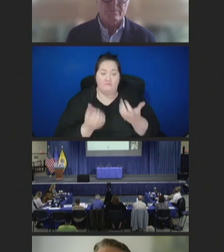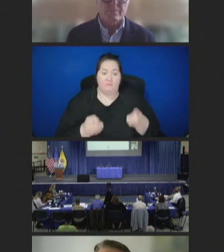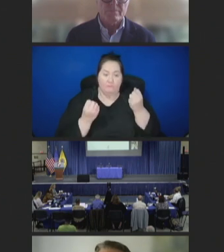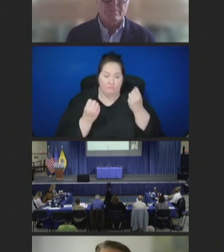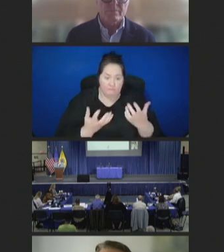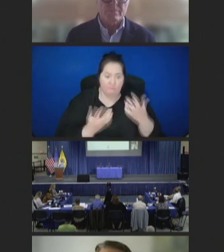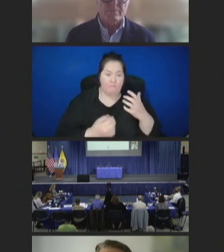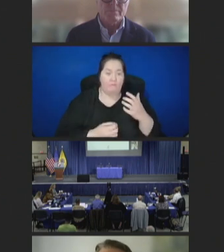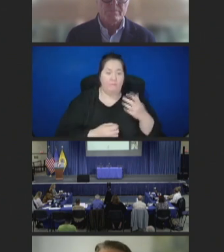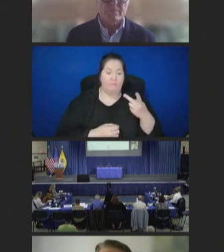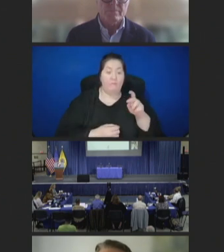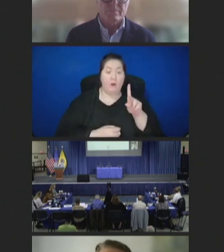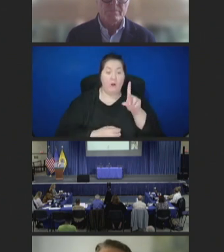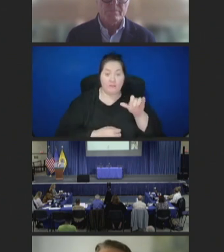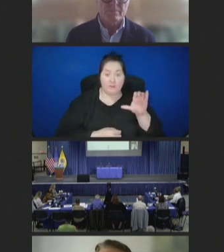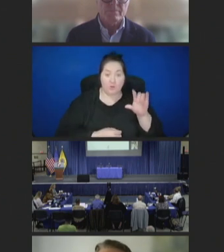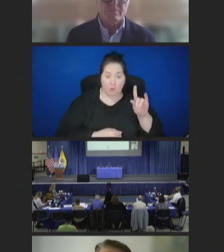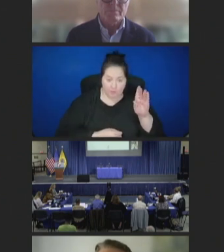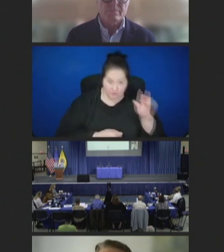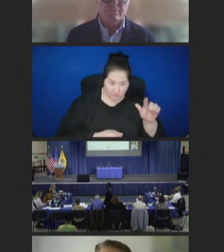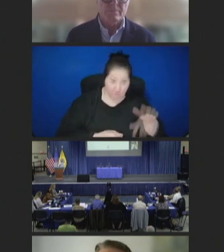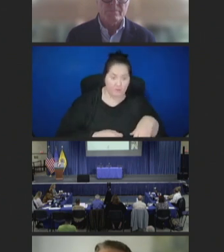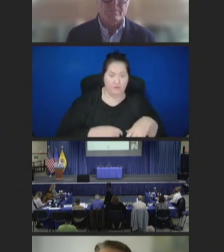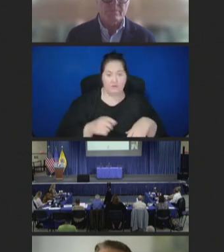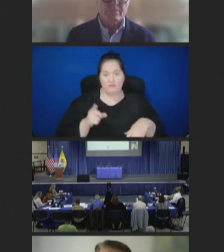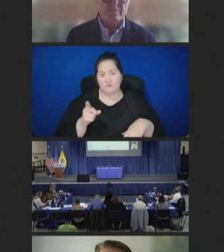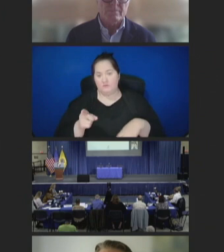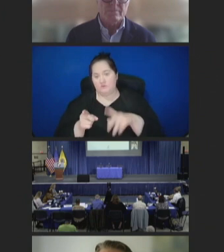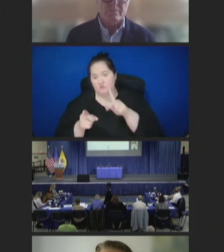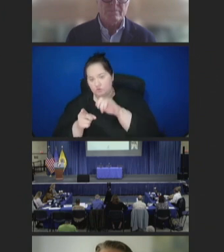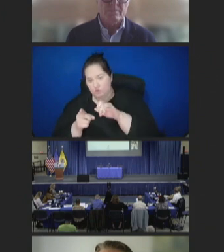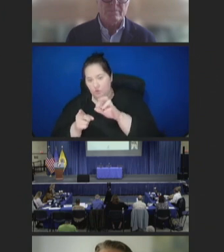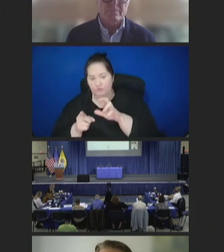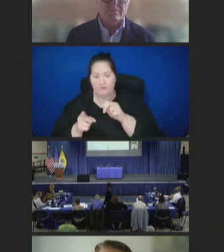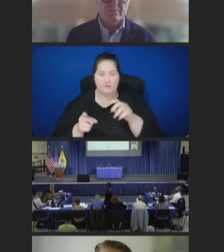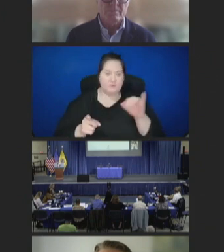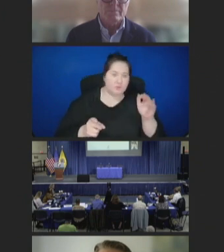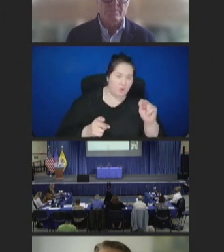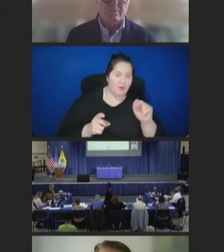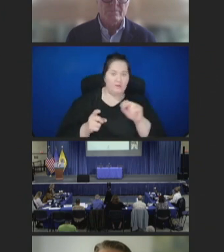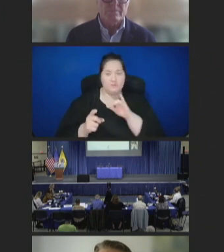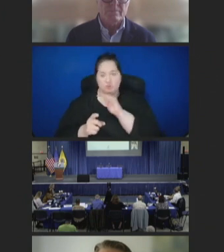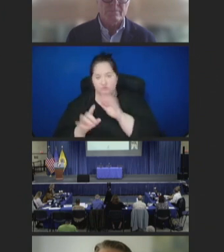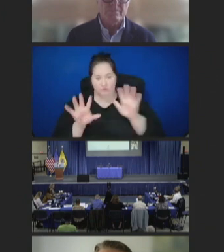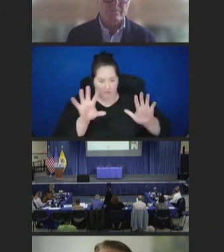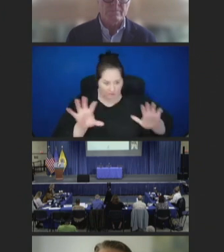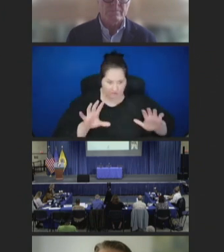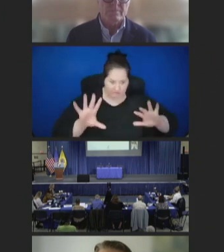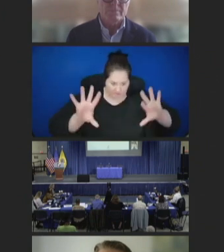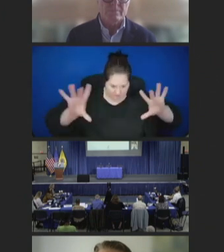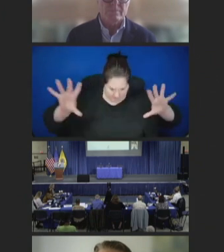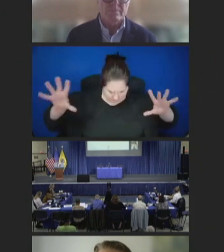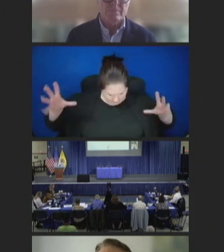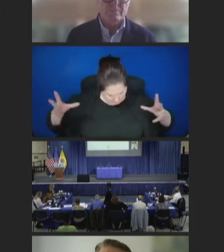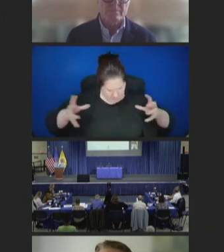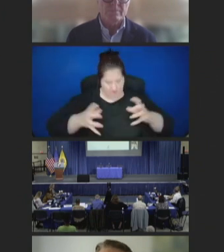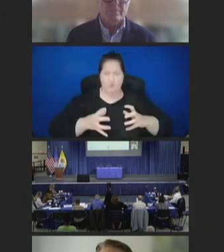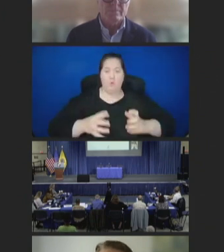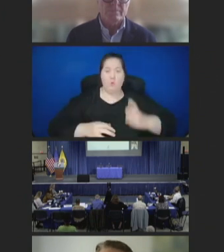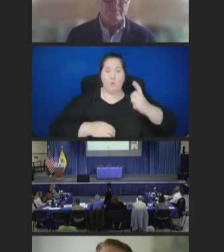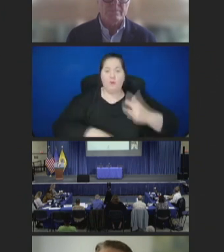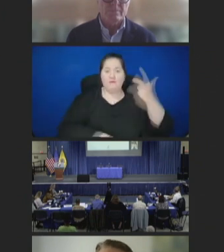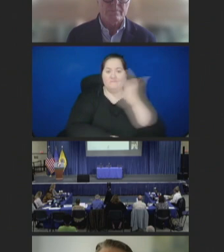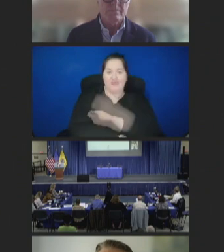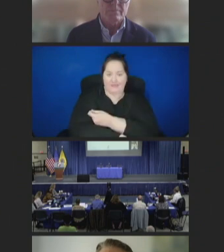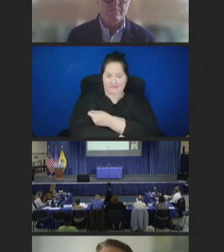is what we are doing, Torben is working on one, John is working on that, Chris is working, by combining all of this in a single vaccine, that